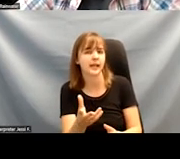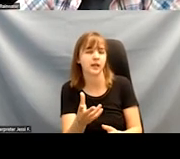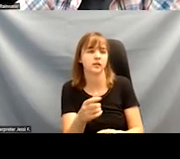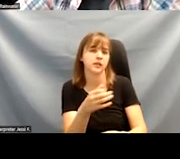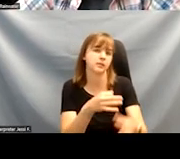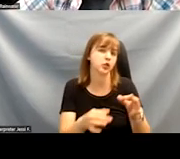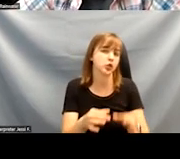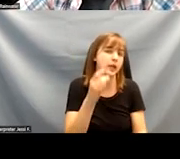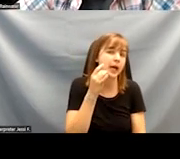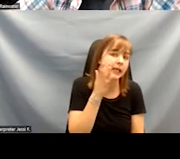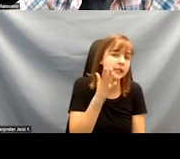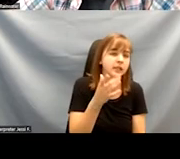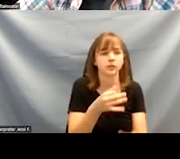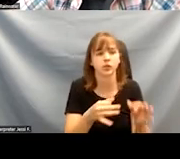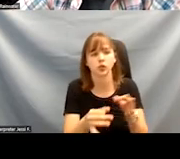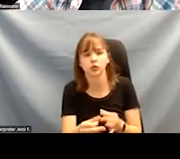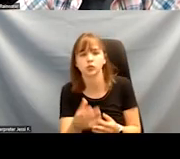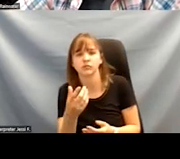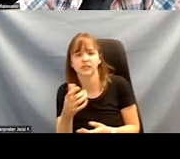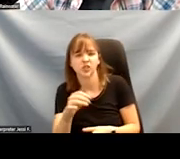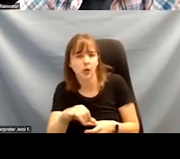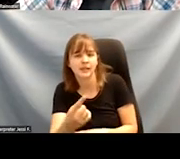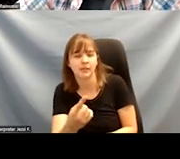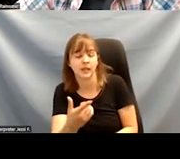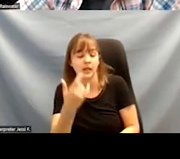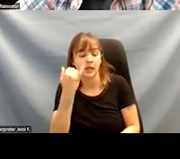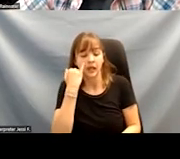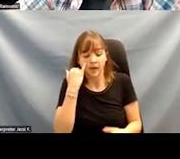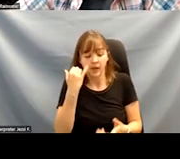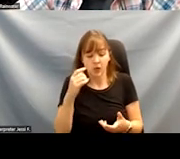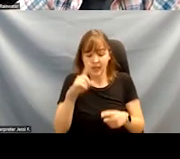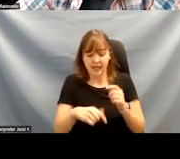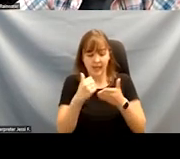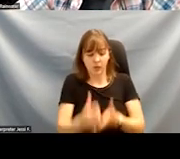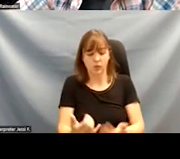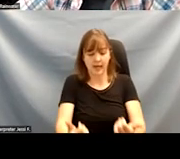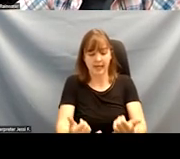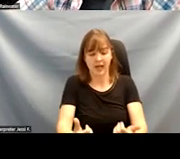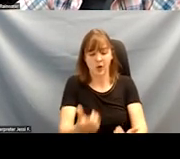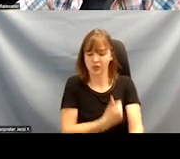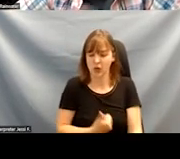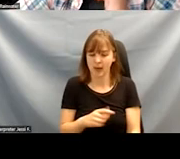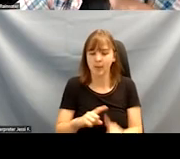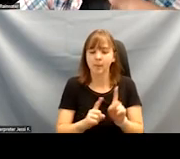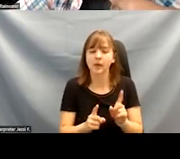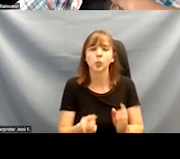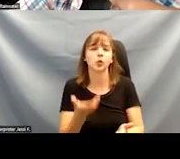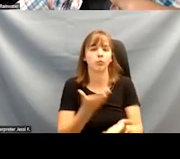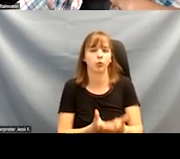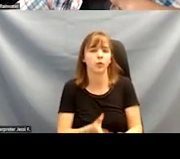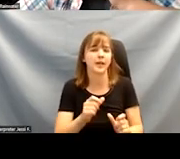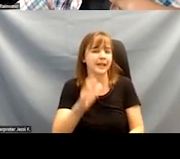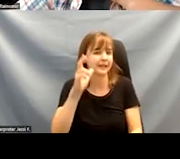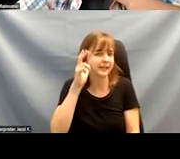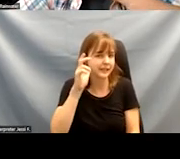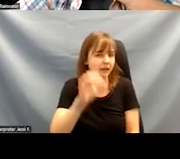to engage with our customers, really. And even if we can't help them at that moment in time, they at least know that we're listening to them. We